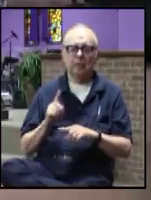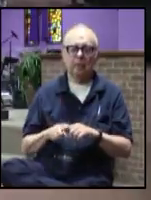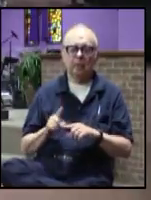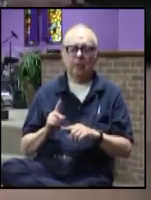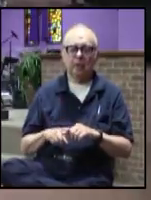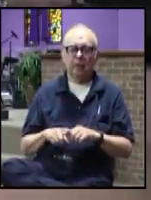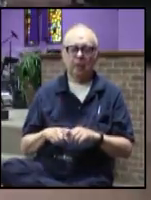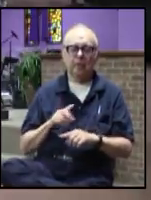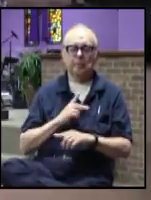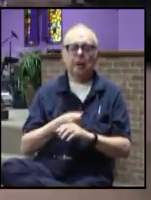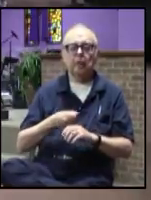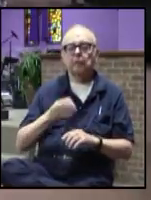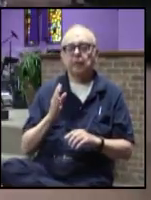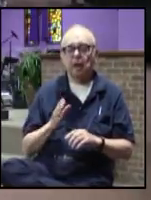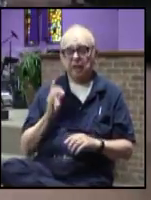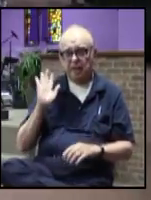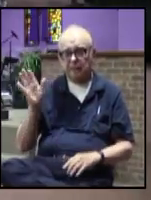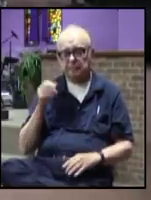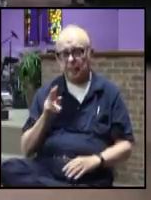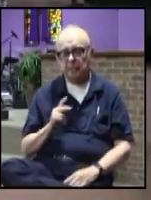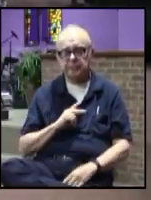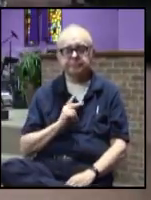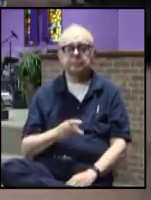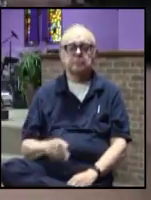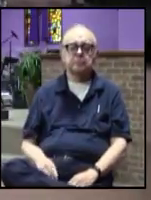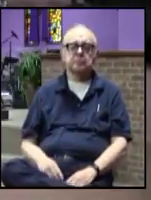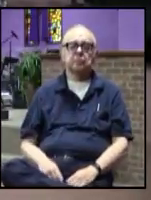you need to depend upon the power of God.